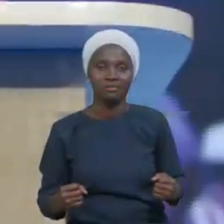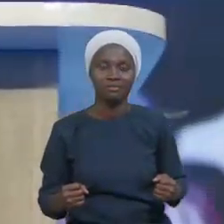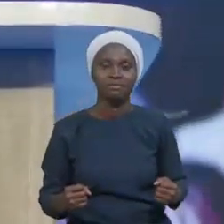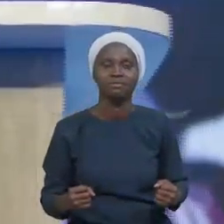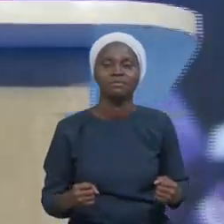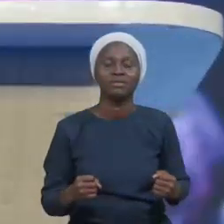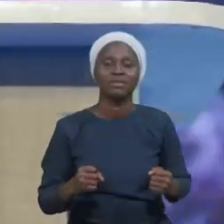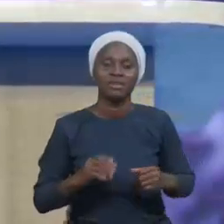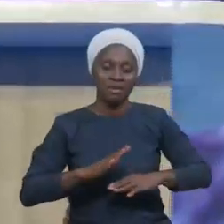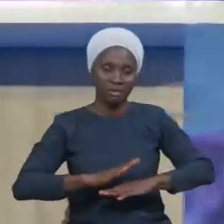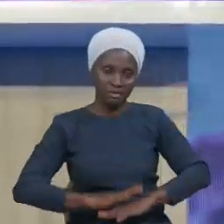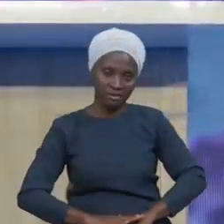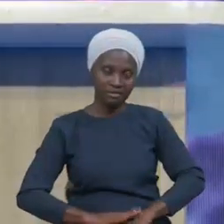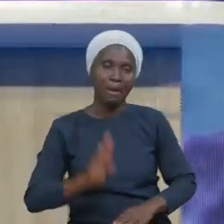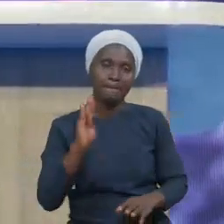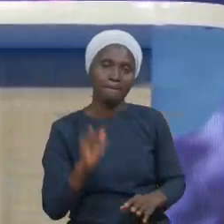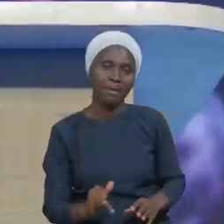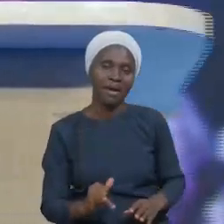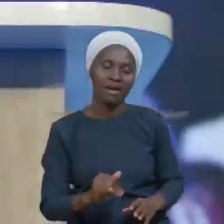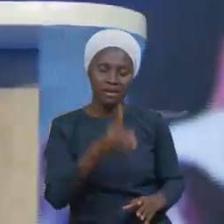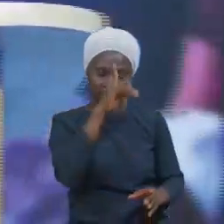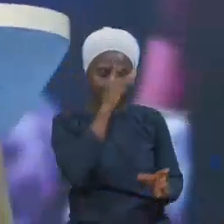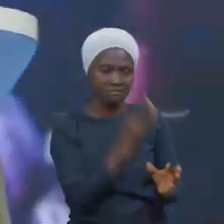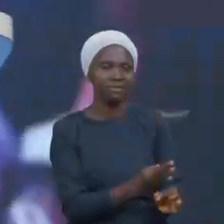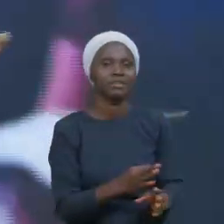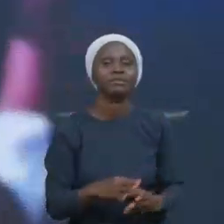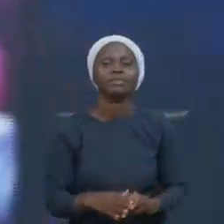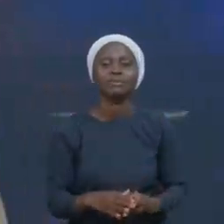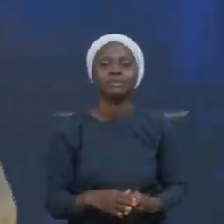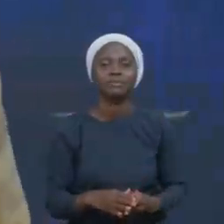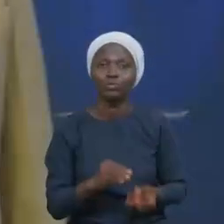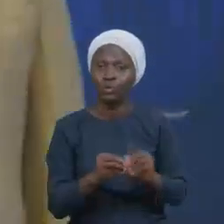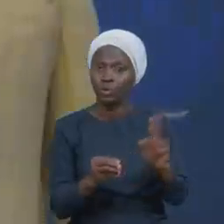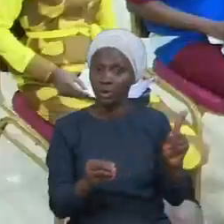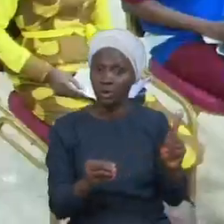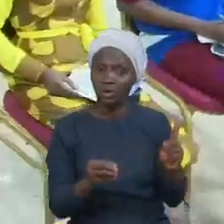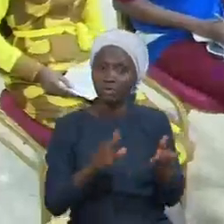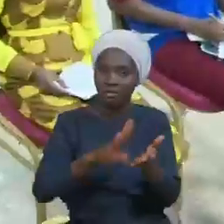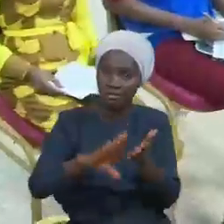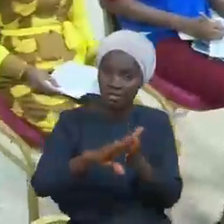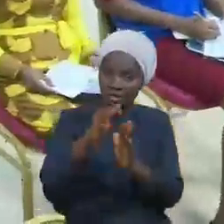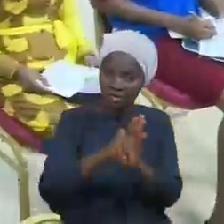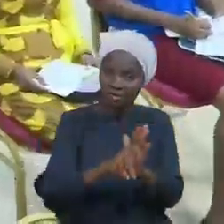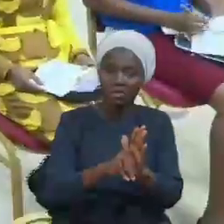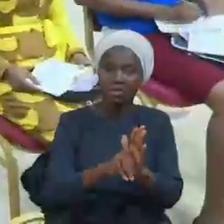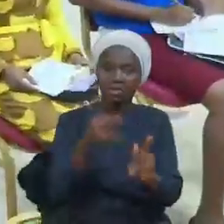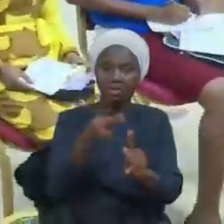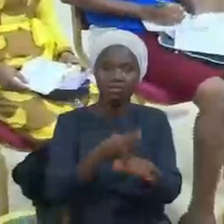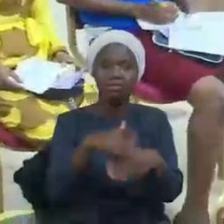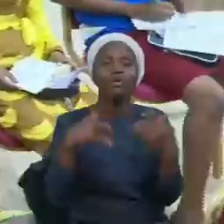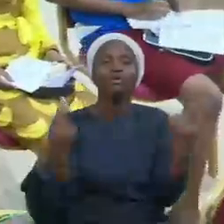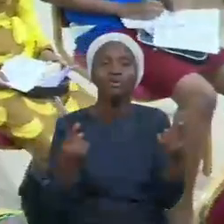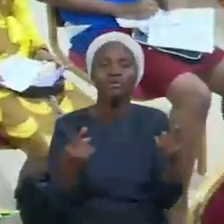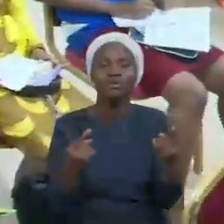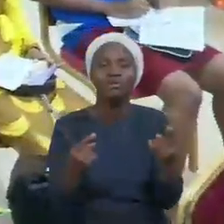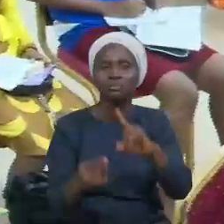one is forgiveness of all sins. How many sins will God forgive? How many of